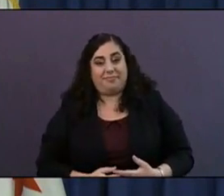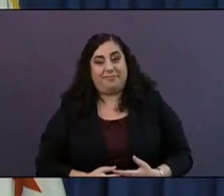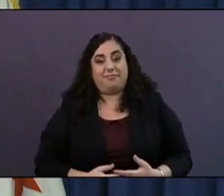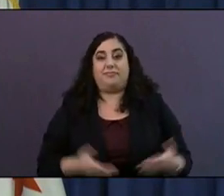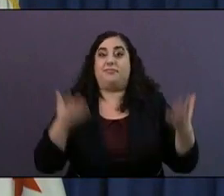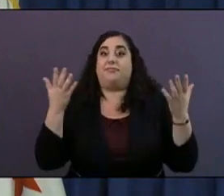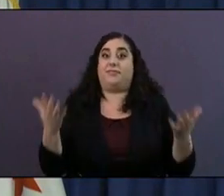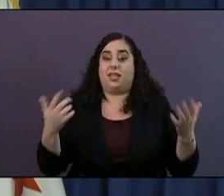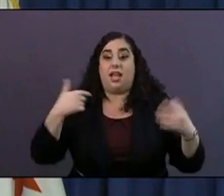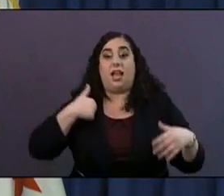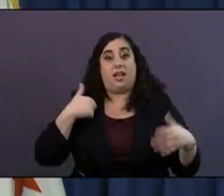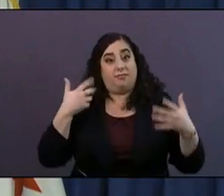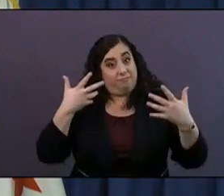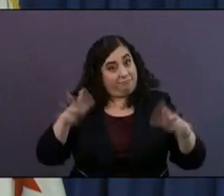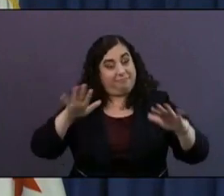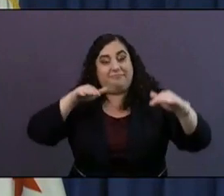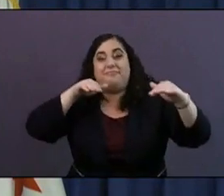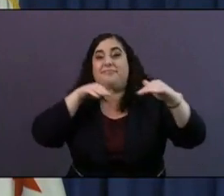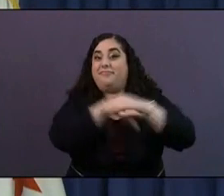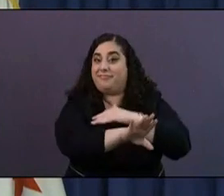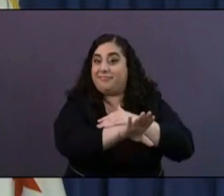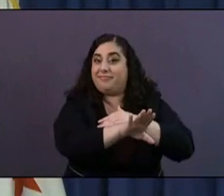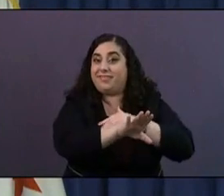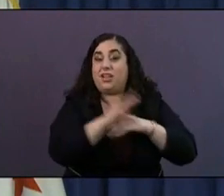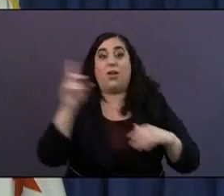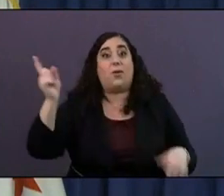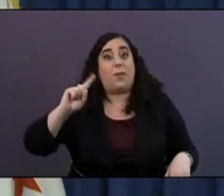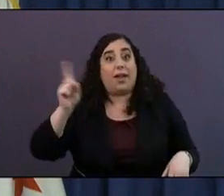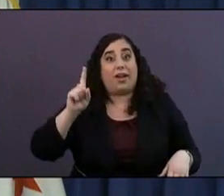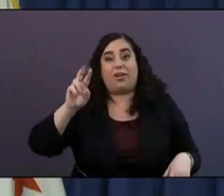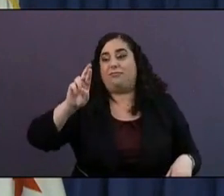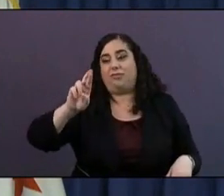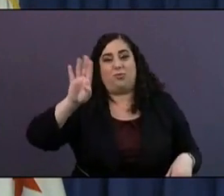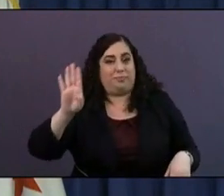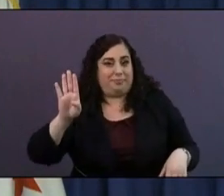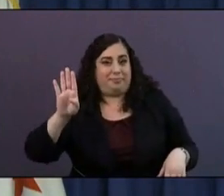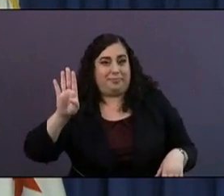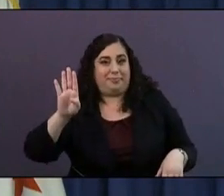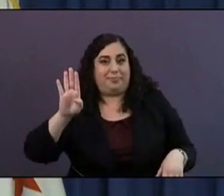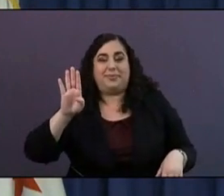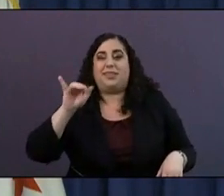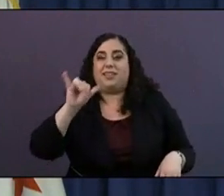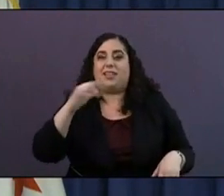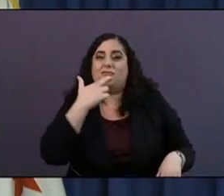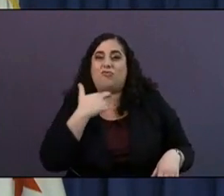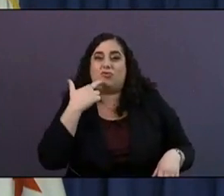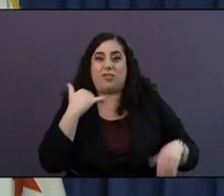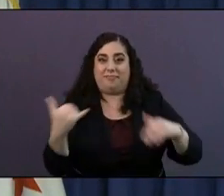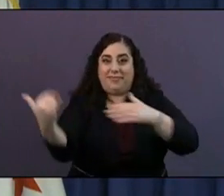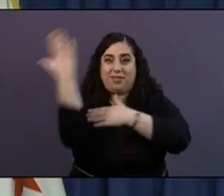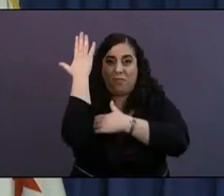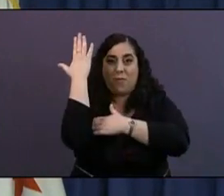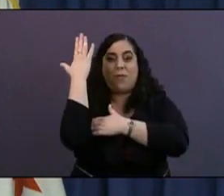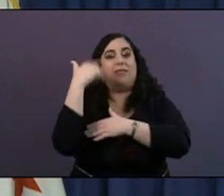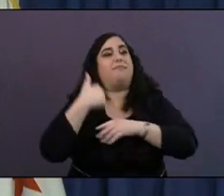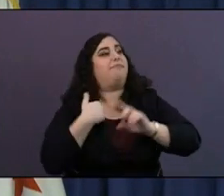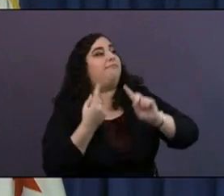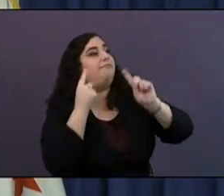opportunity to go firsthand out in Rancho Bernardo earlier this morning to see